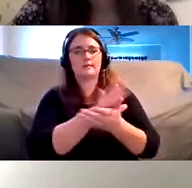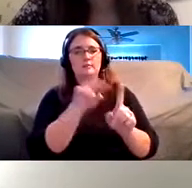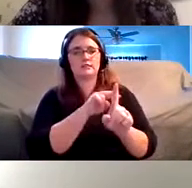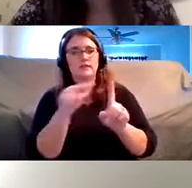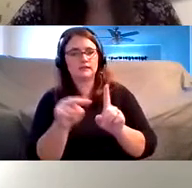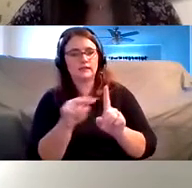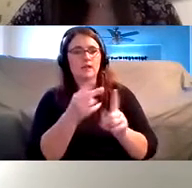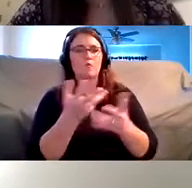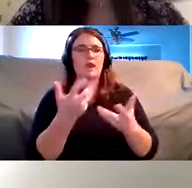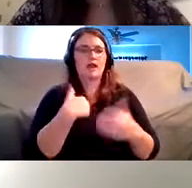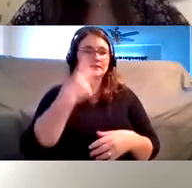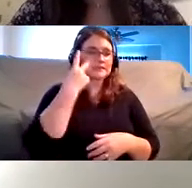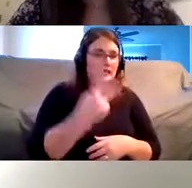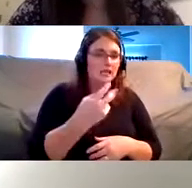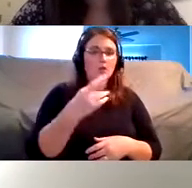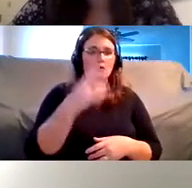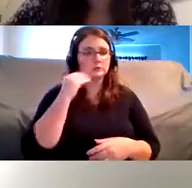seen or lived is